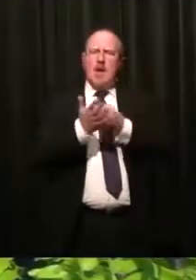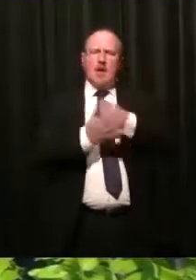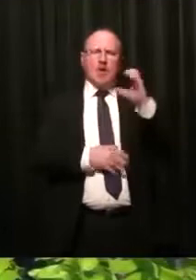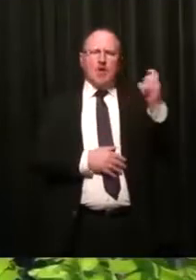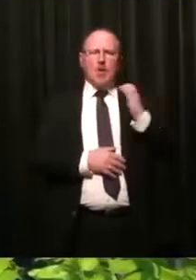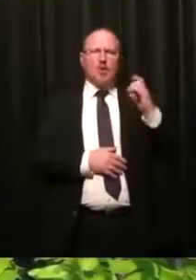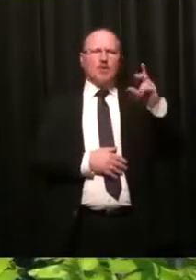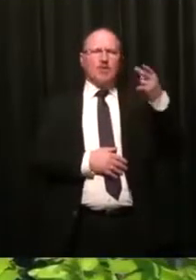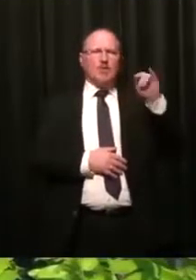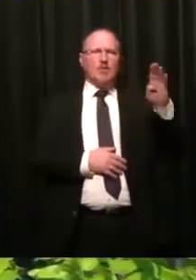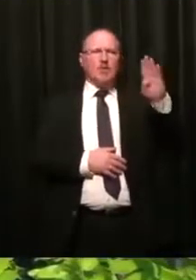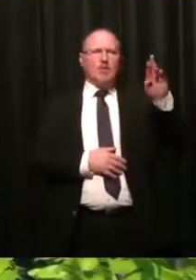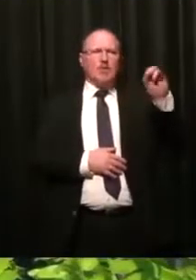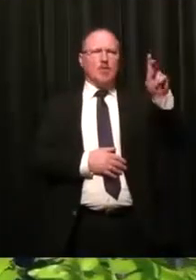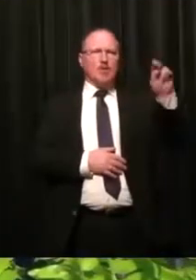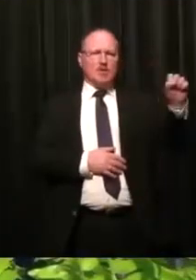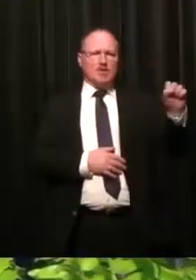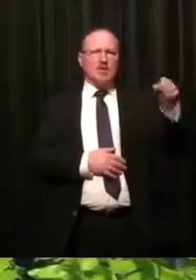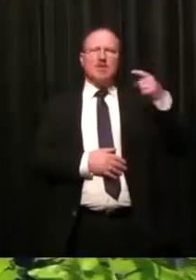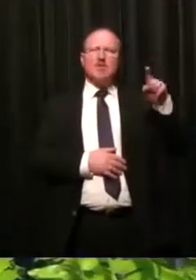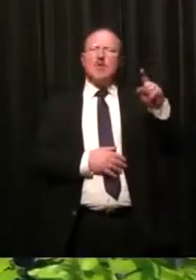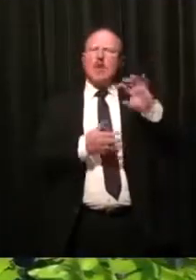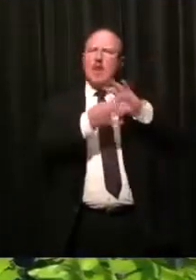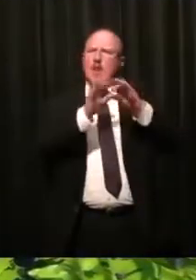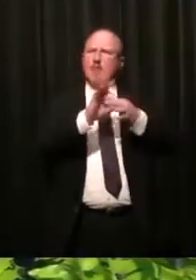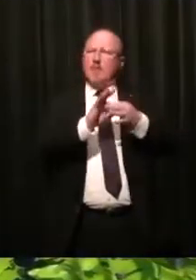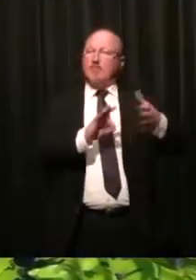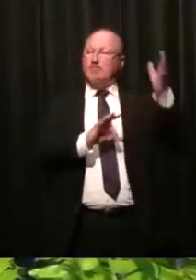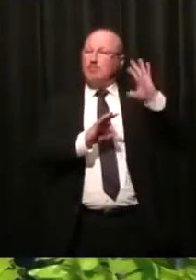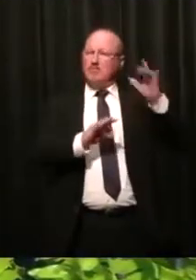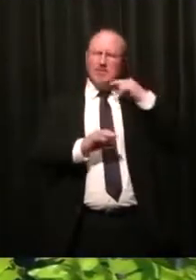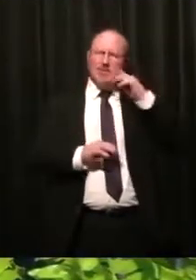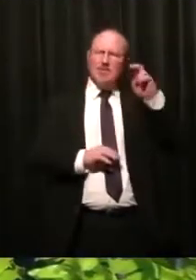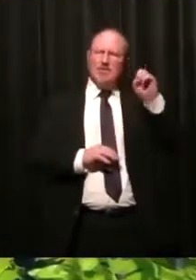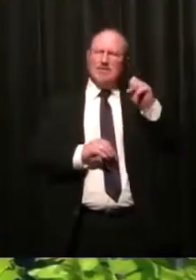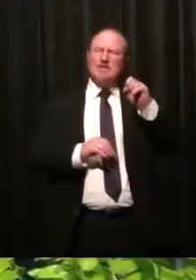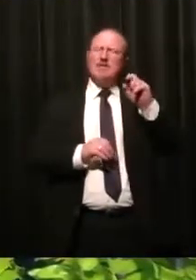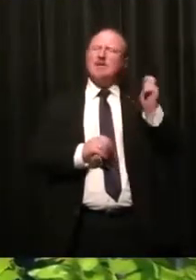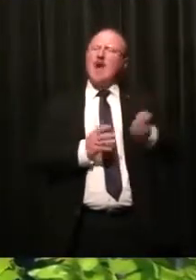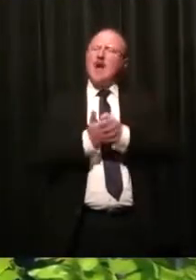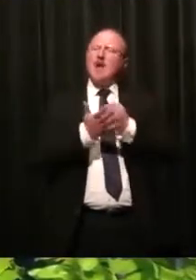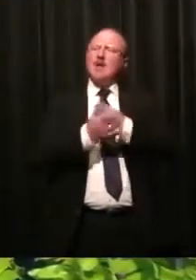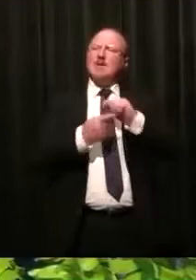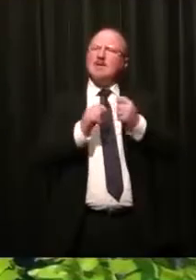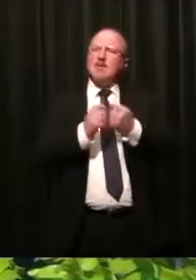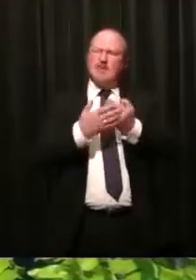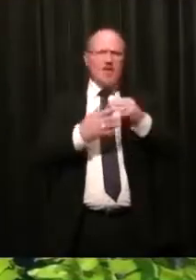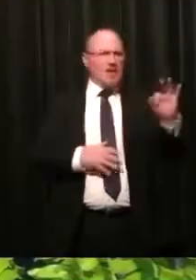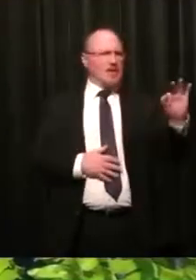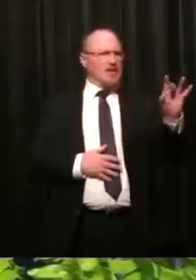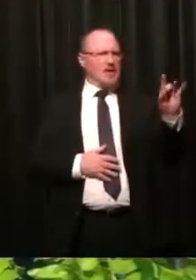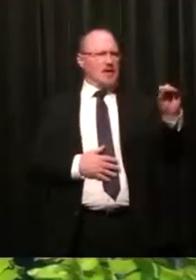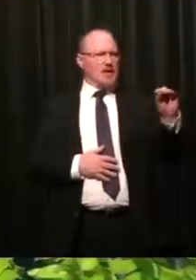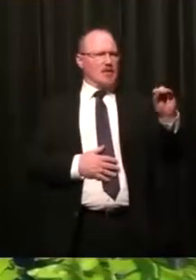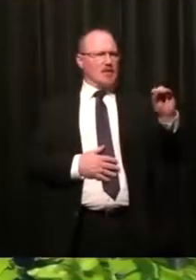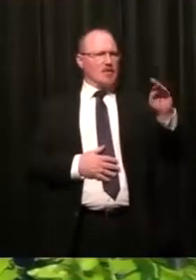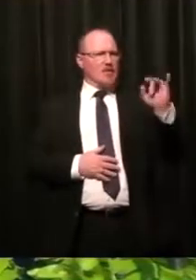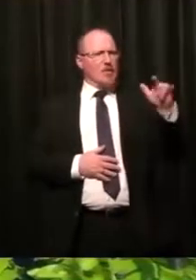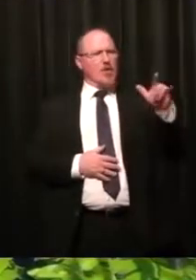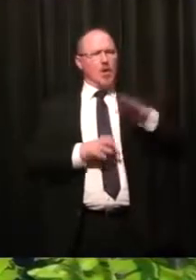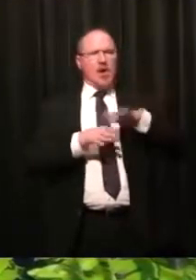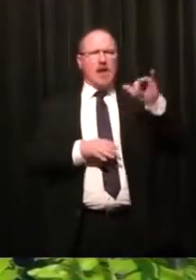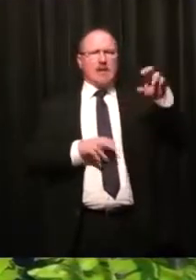USA hockey coach Herb Brooks, during the Olympics, told the USA hockey team before the